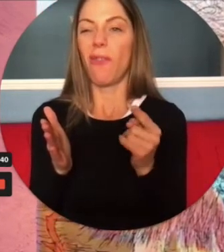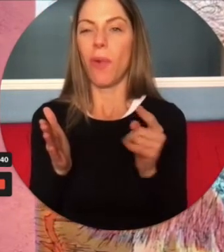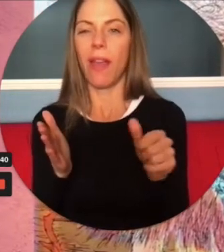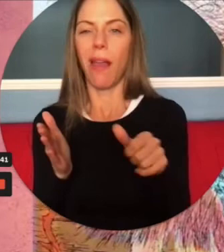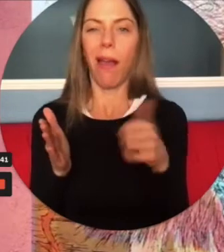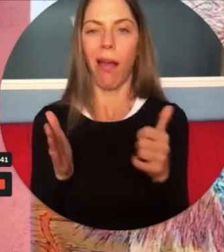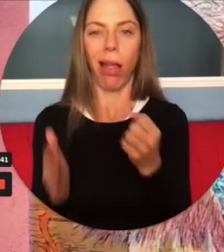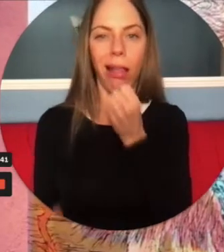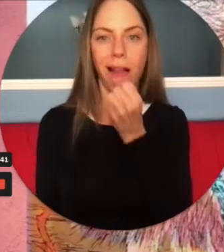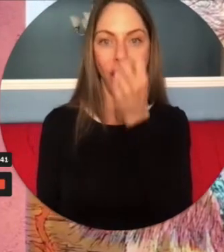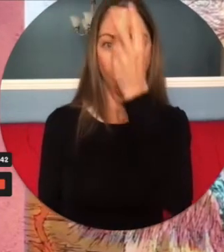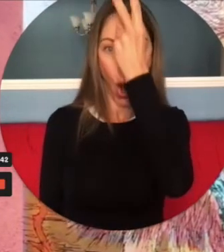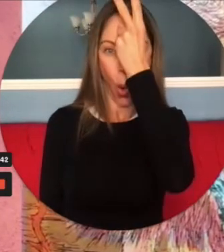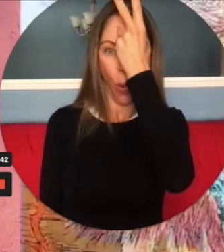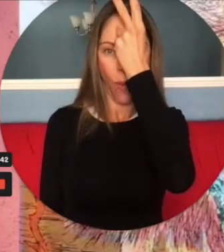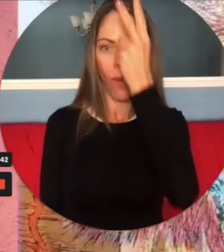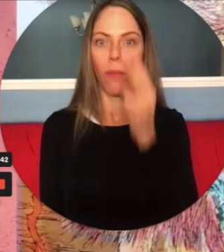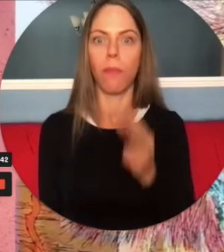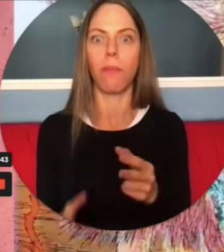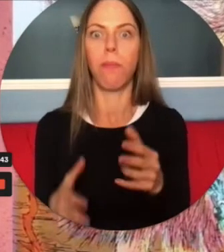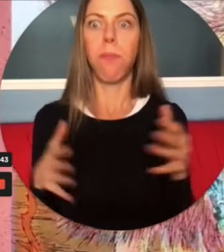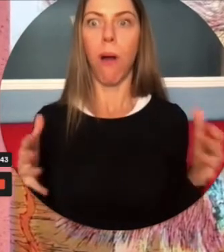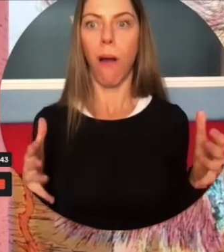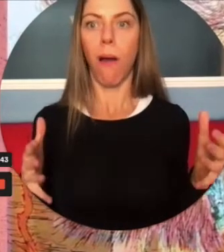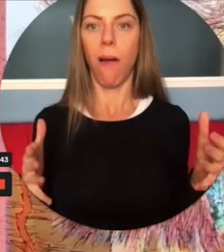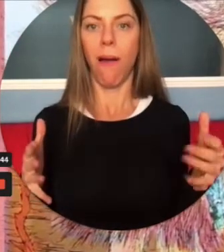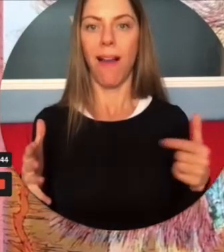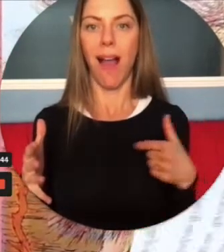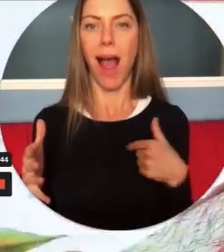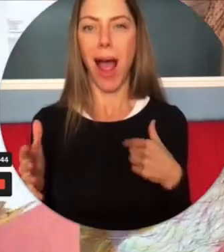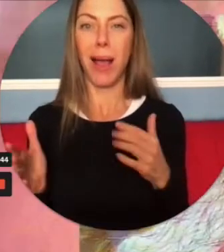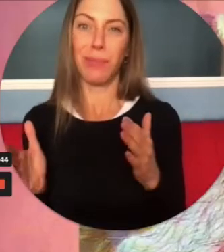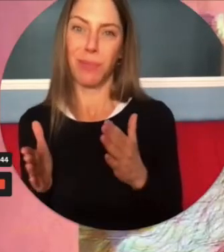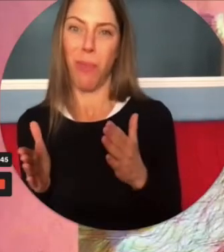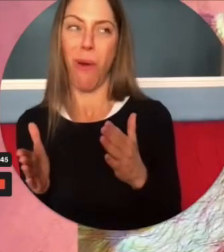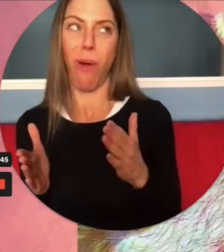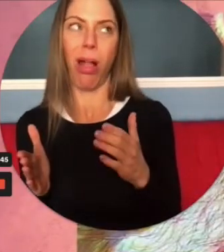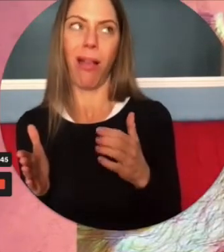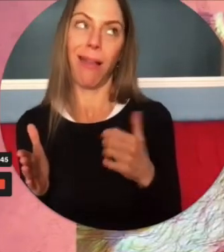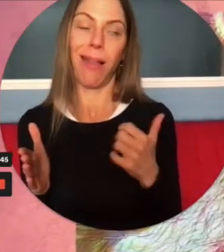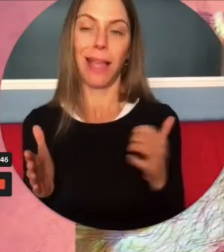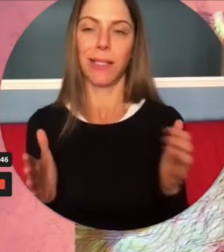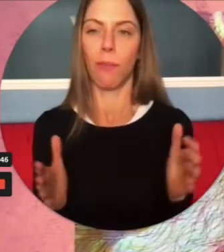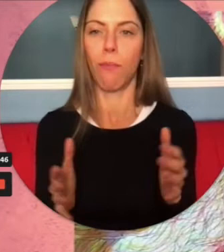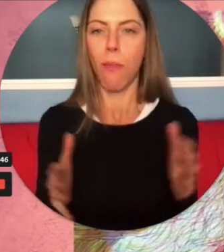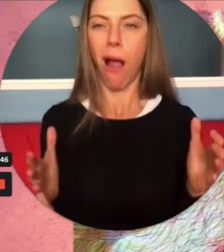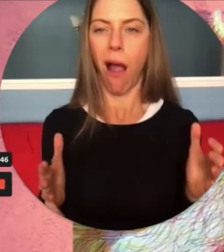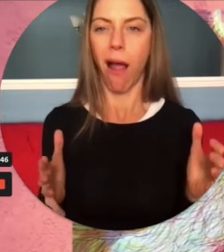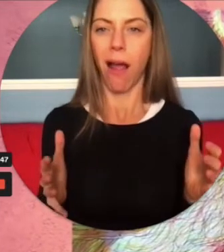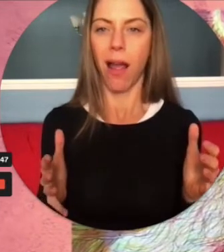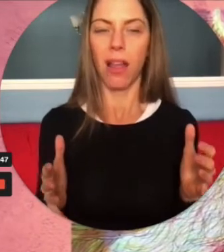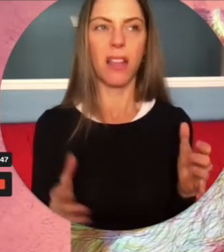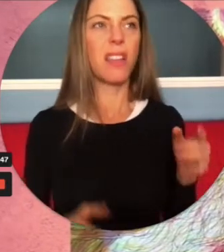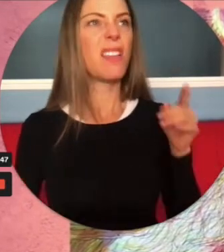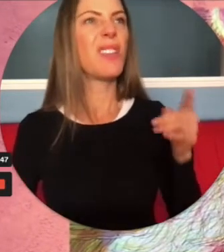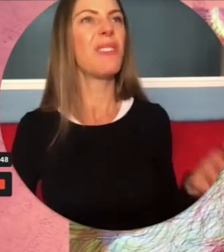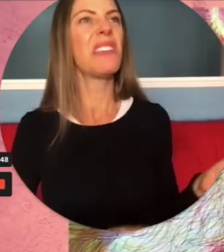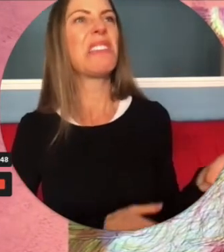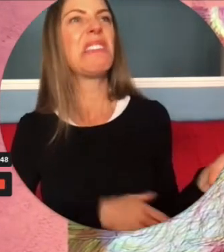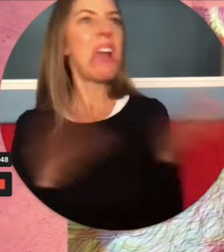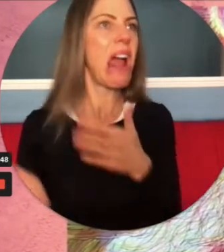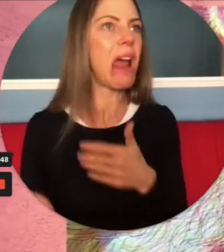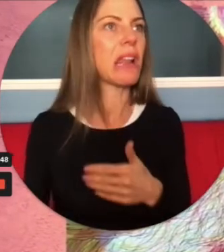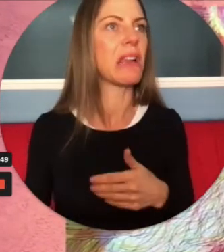you said the troll a little later the second billy goat gruff came to cross the bridge